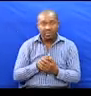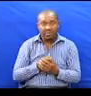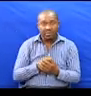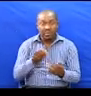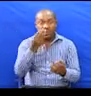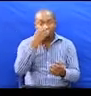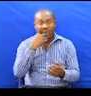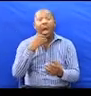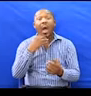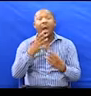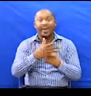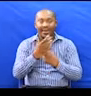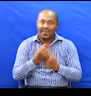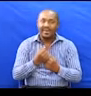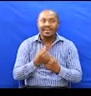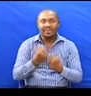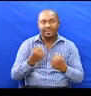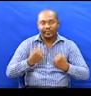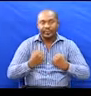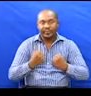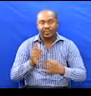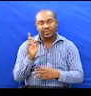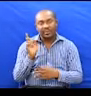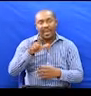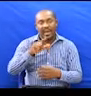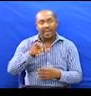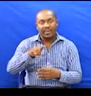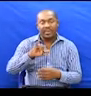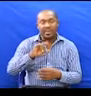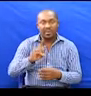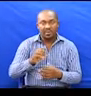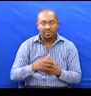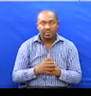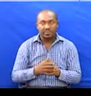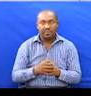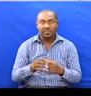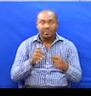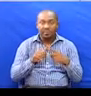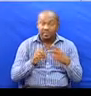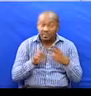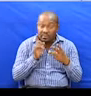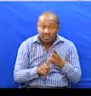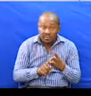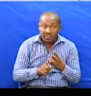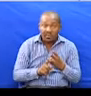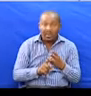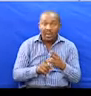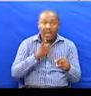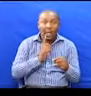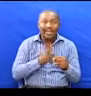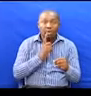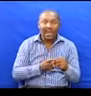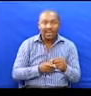what? Lipids. Again, we have got cashew nut. Cashew nuts. When